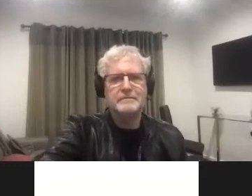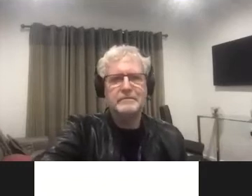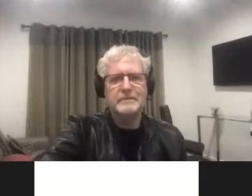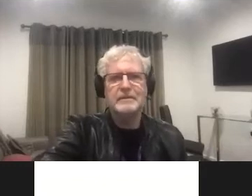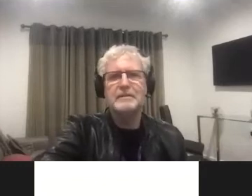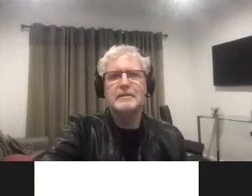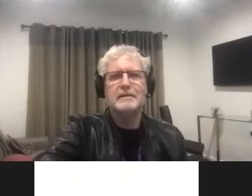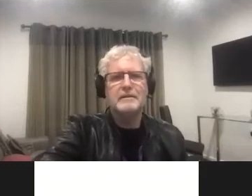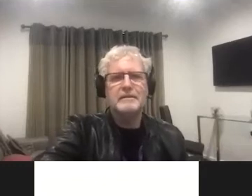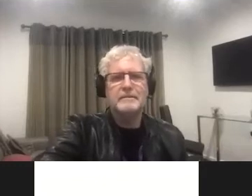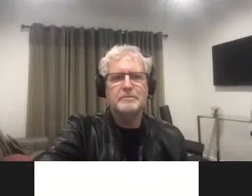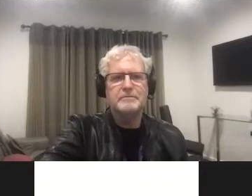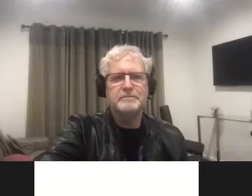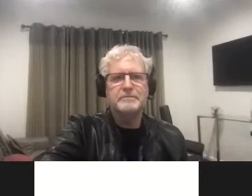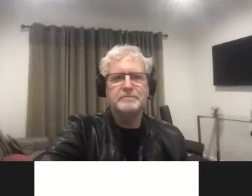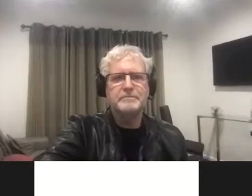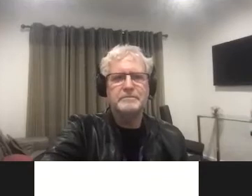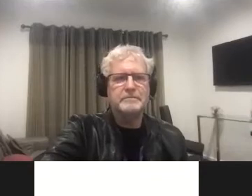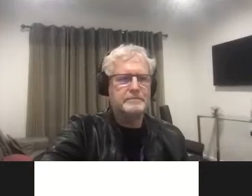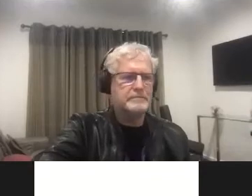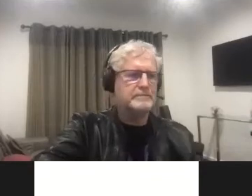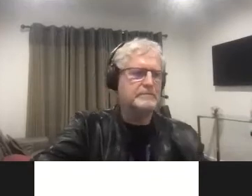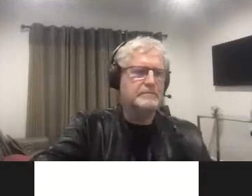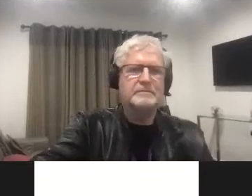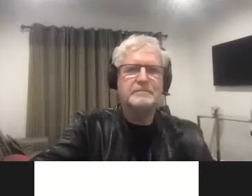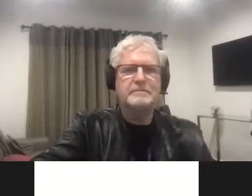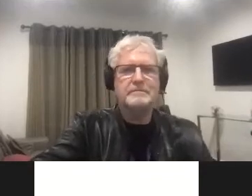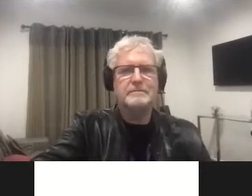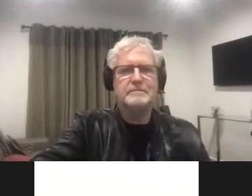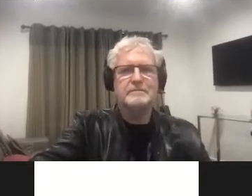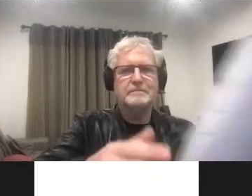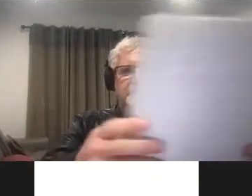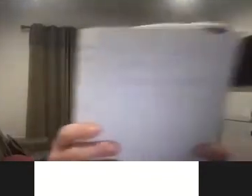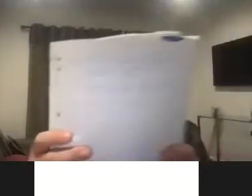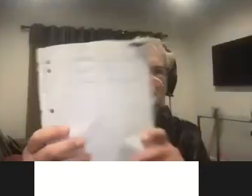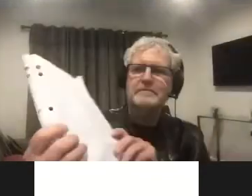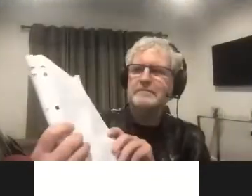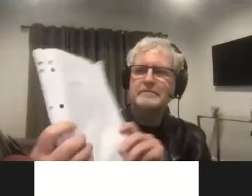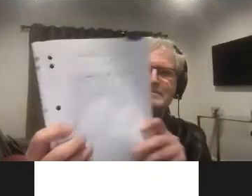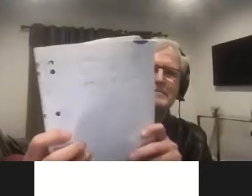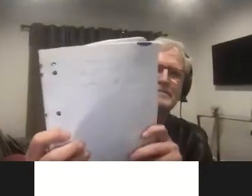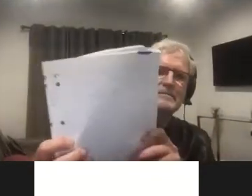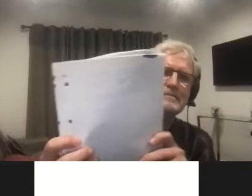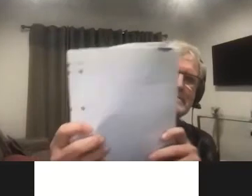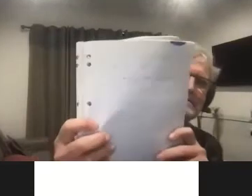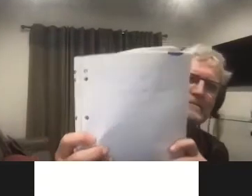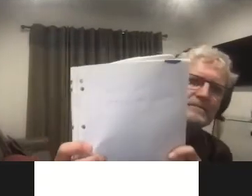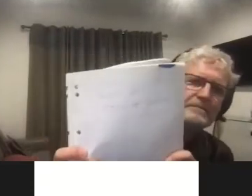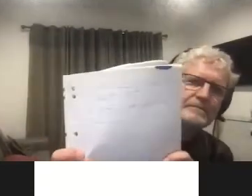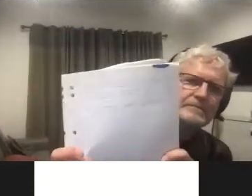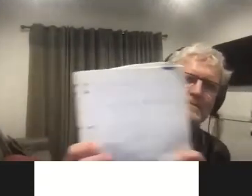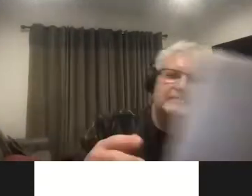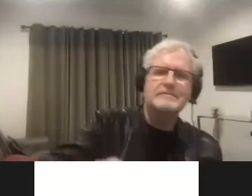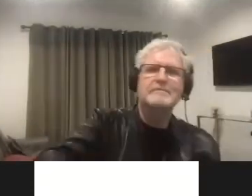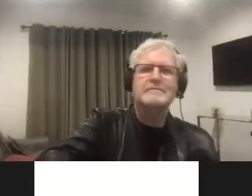again, please, Paul, and also explain what stop and stay means? We've had some clarification. Thanks.